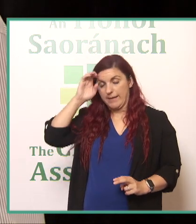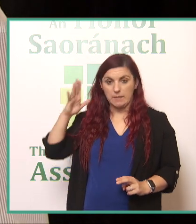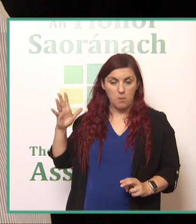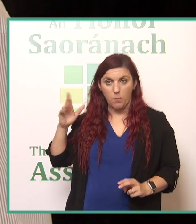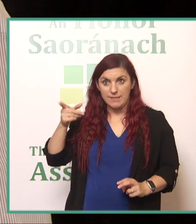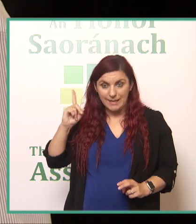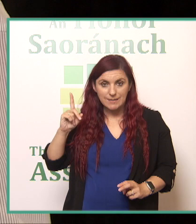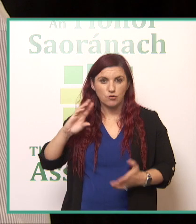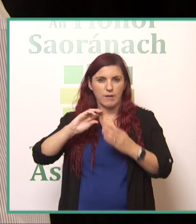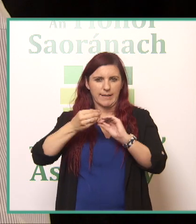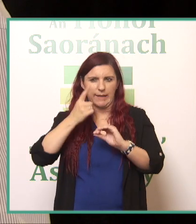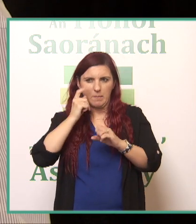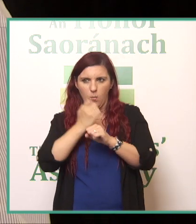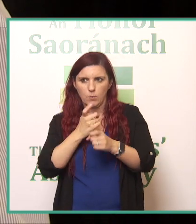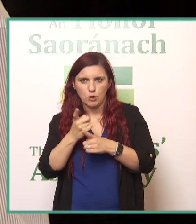peatland forests.